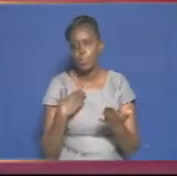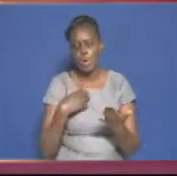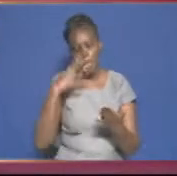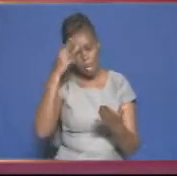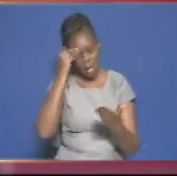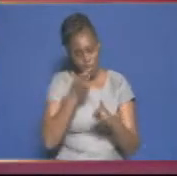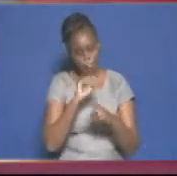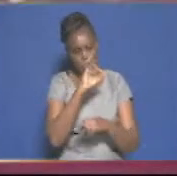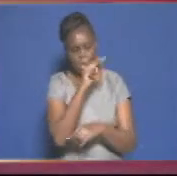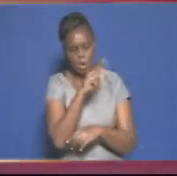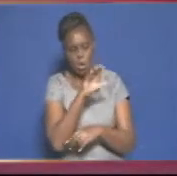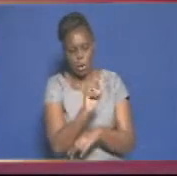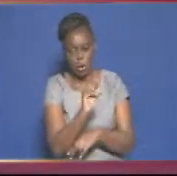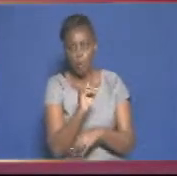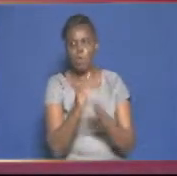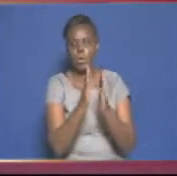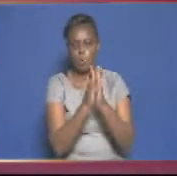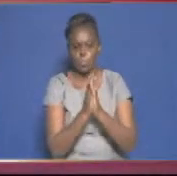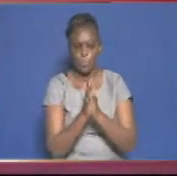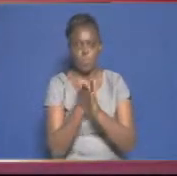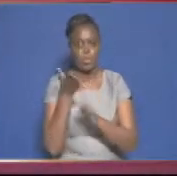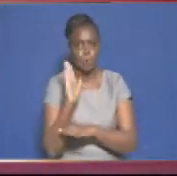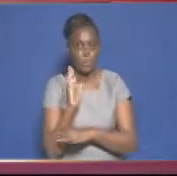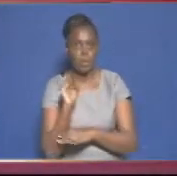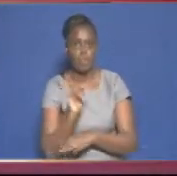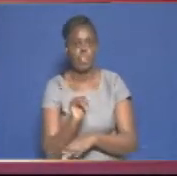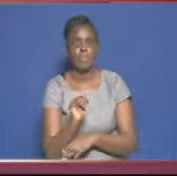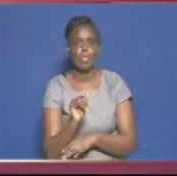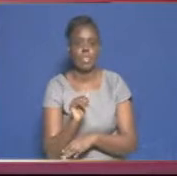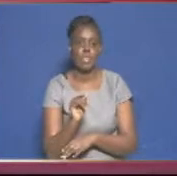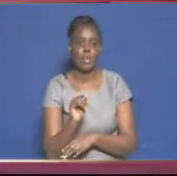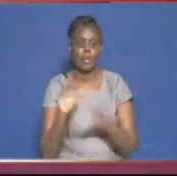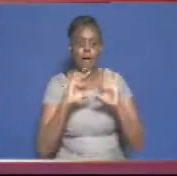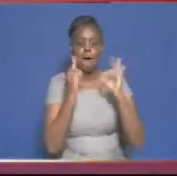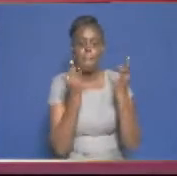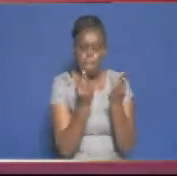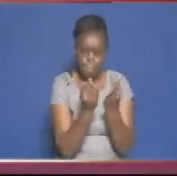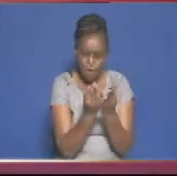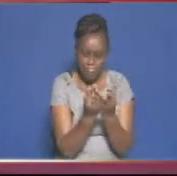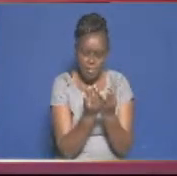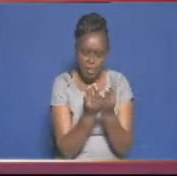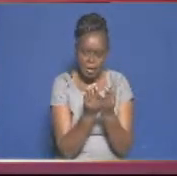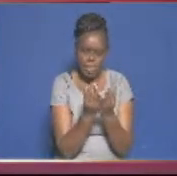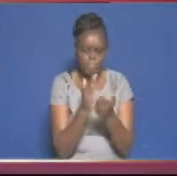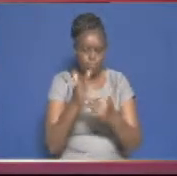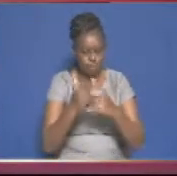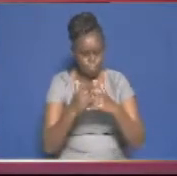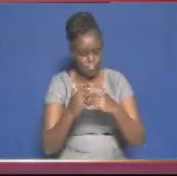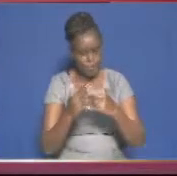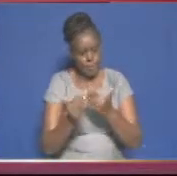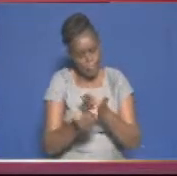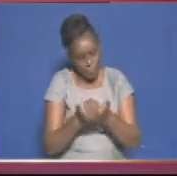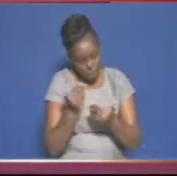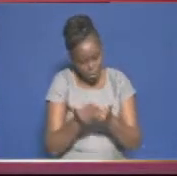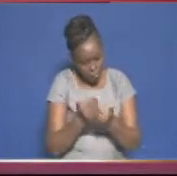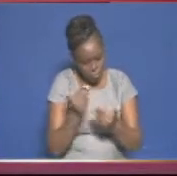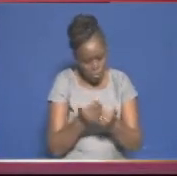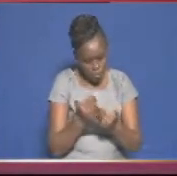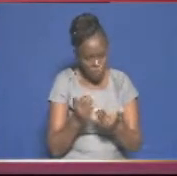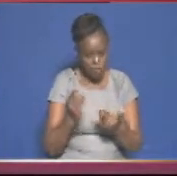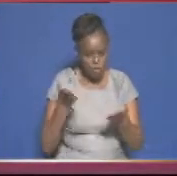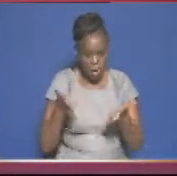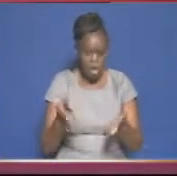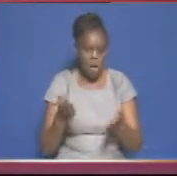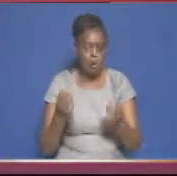Mediwe. So we are praying to Almighty God to give his family fortitude at this difficult time. And he was also a